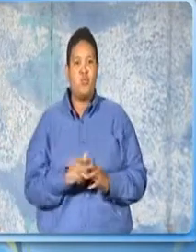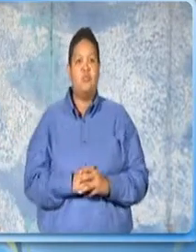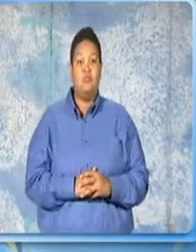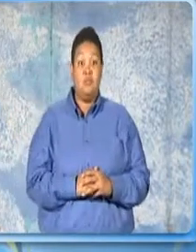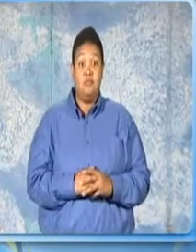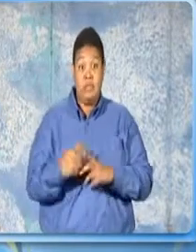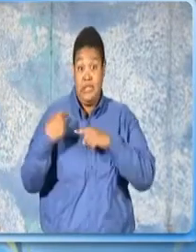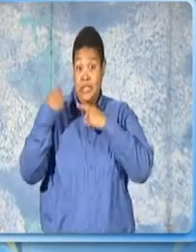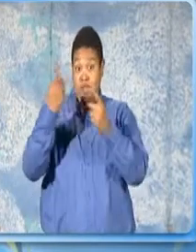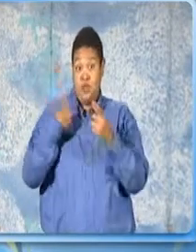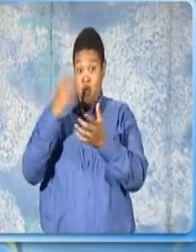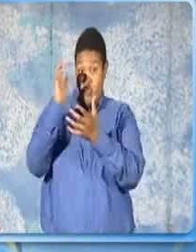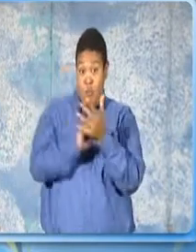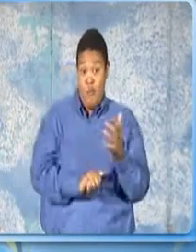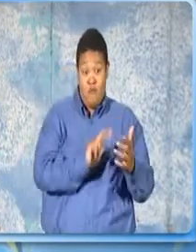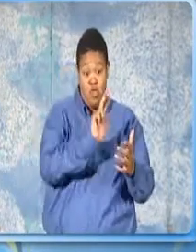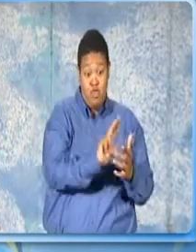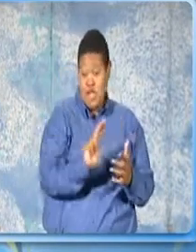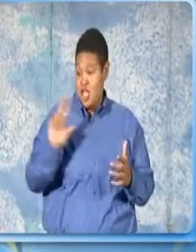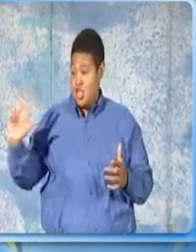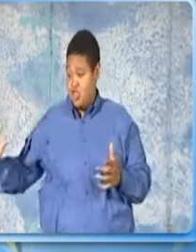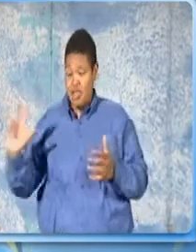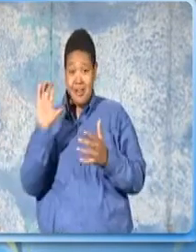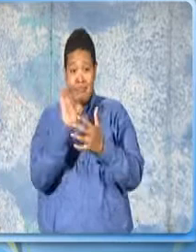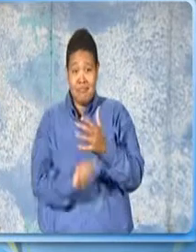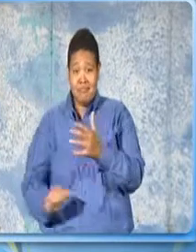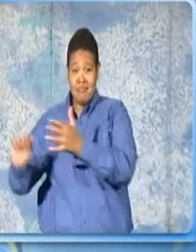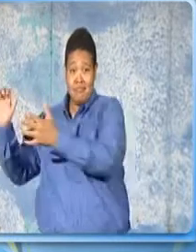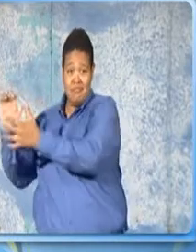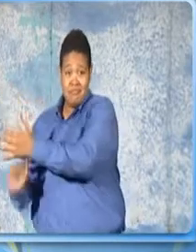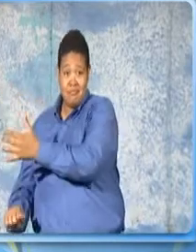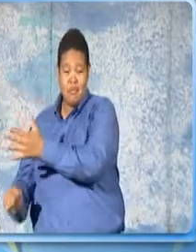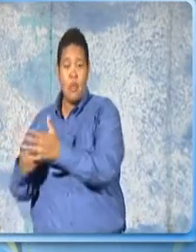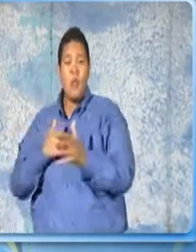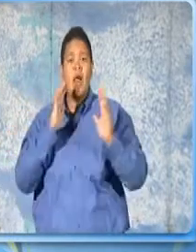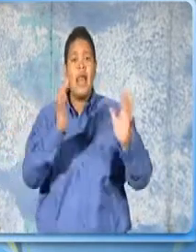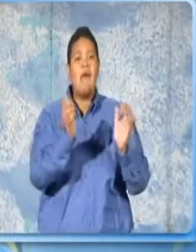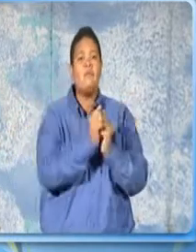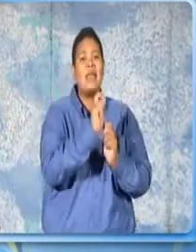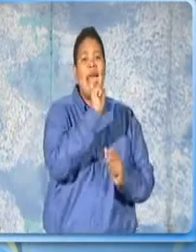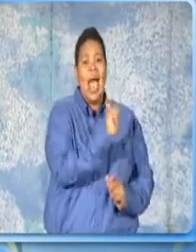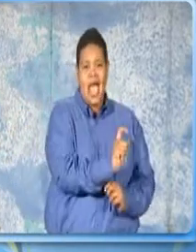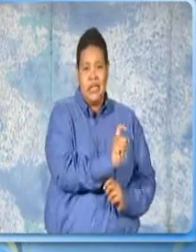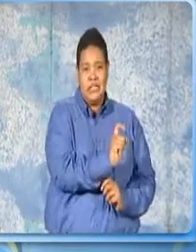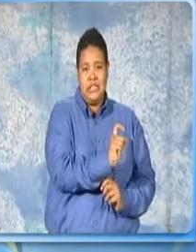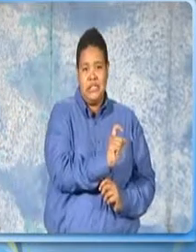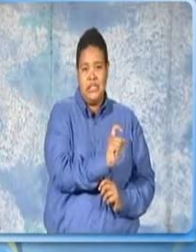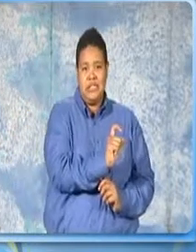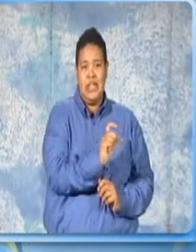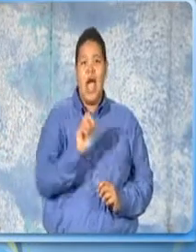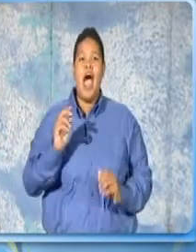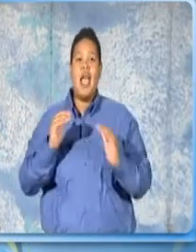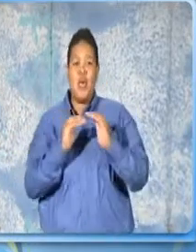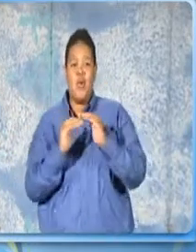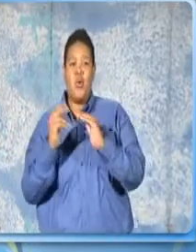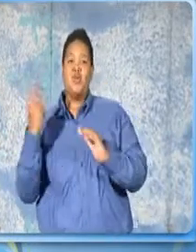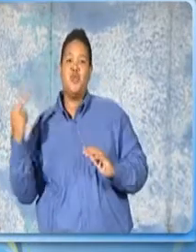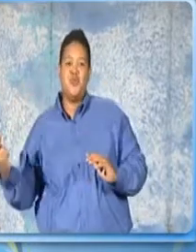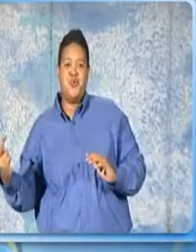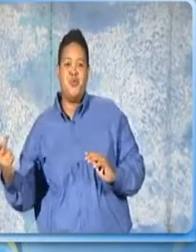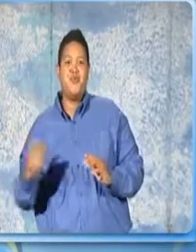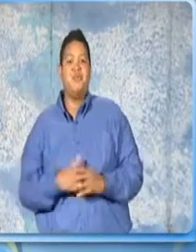Since we have removed 3 from both sides of the equation, we are left with x on the left-hand side and 2 on the right-hand